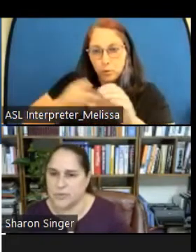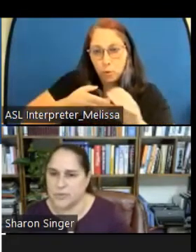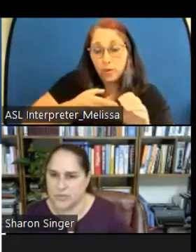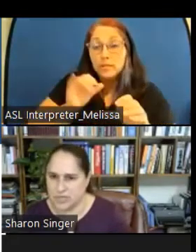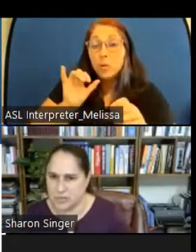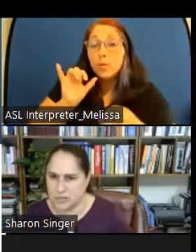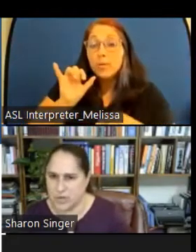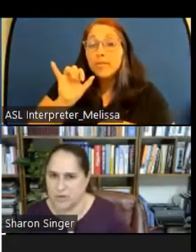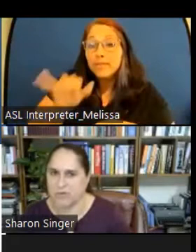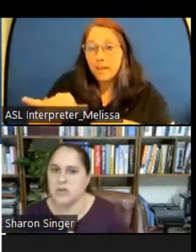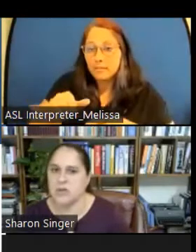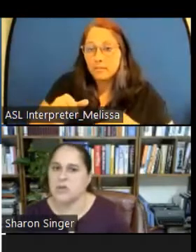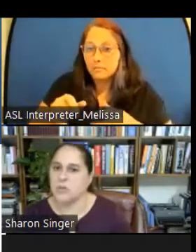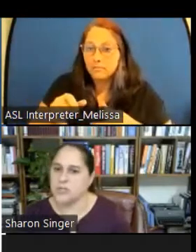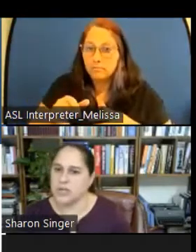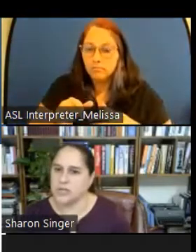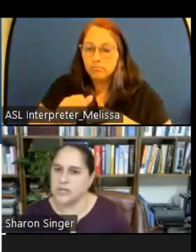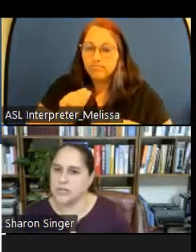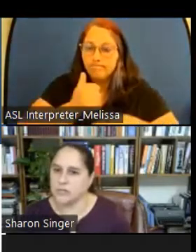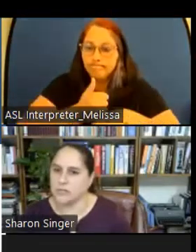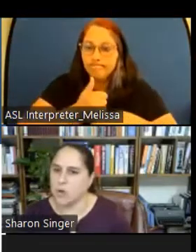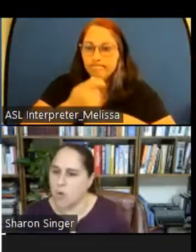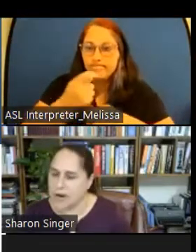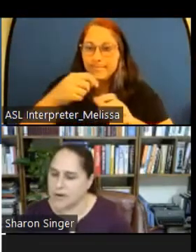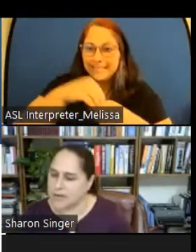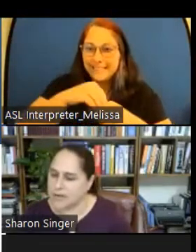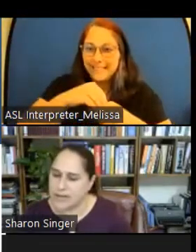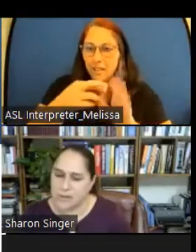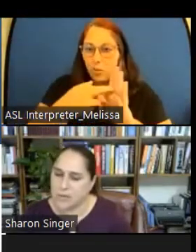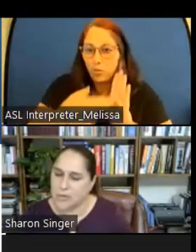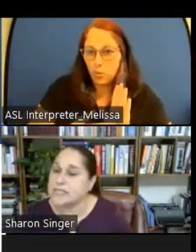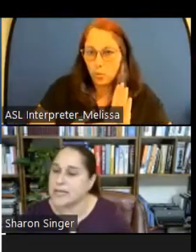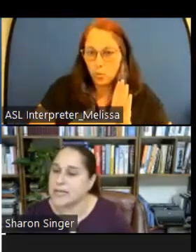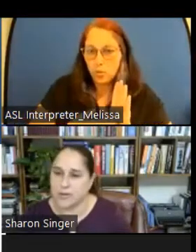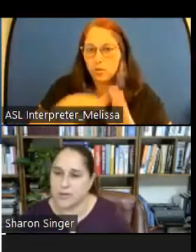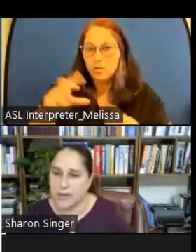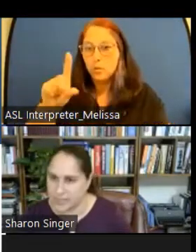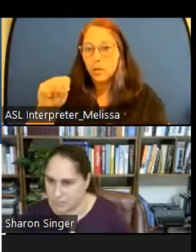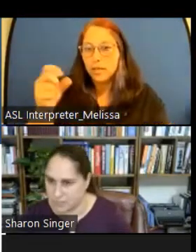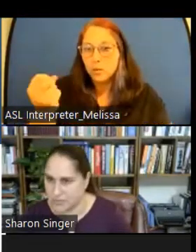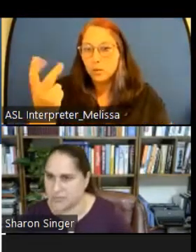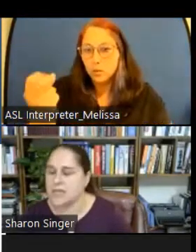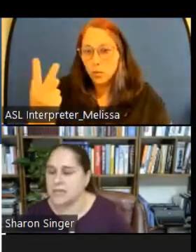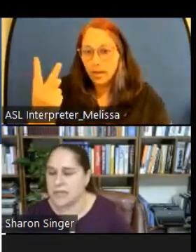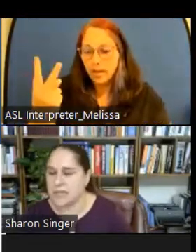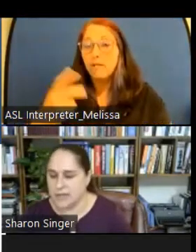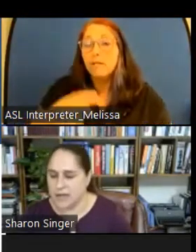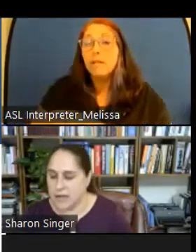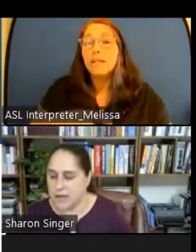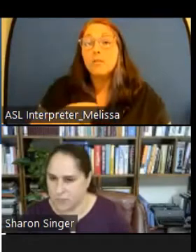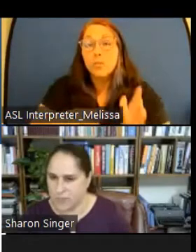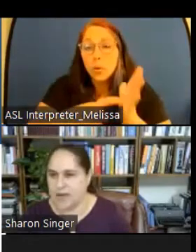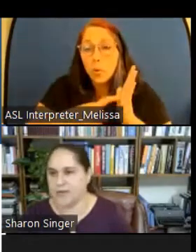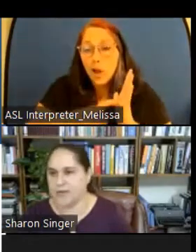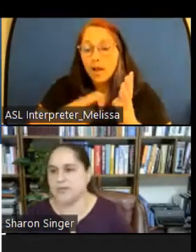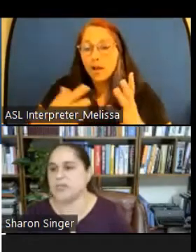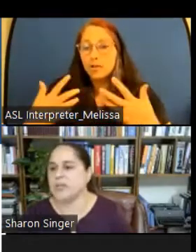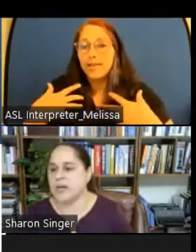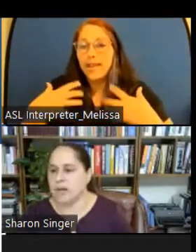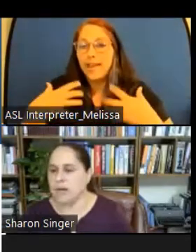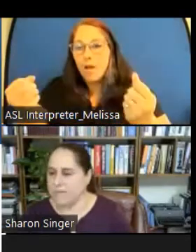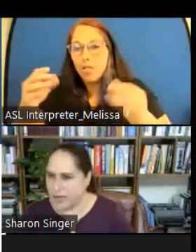from 2012, which is requiring that they bring together the hospitals, the health